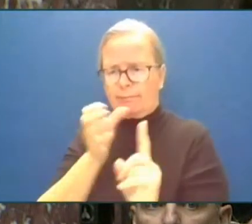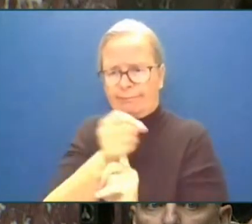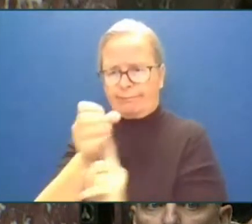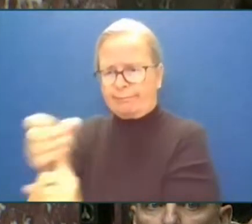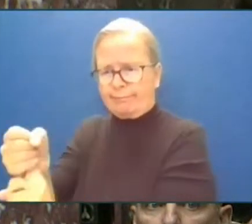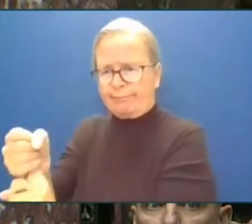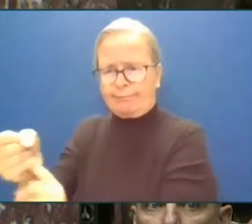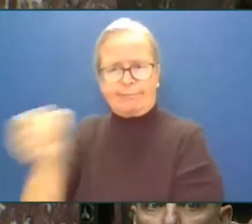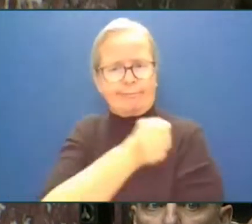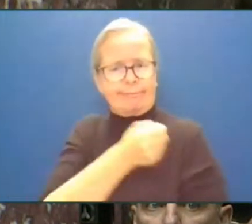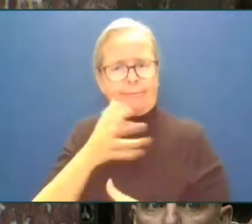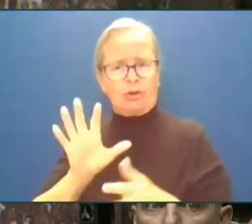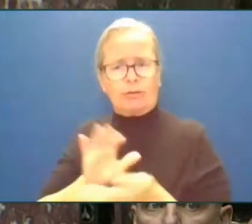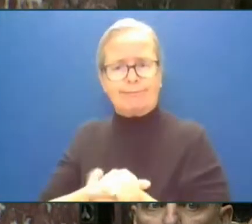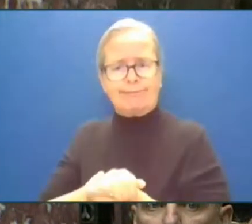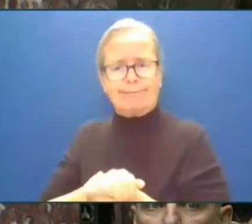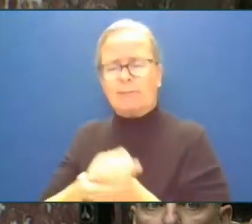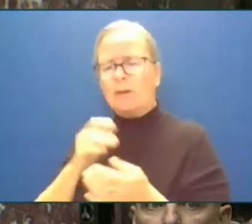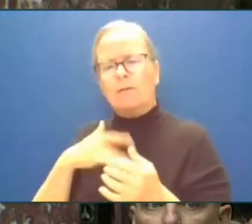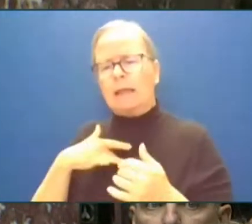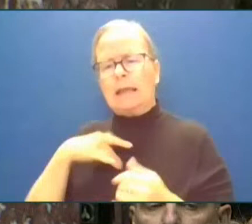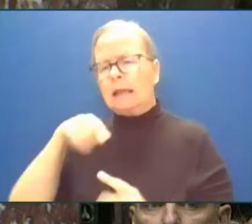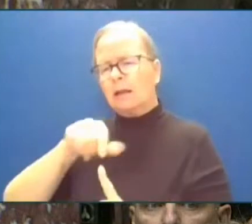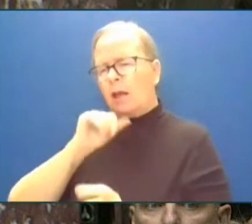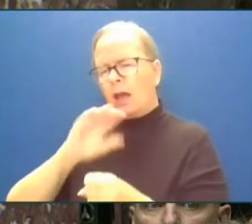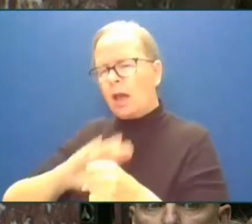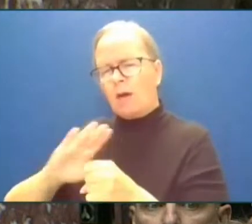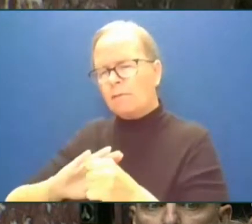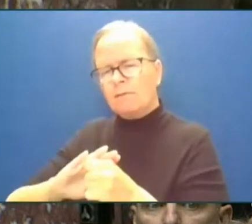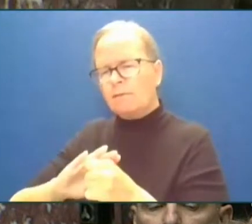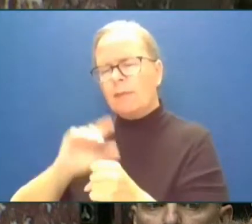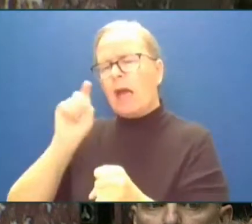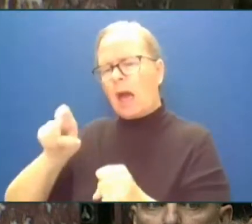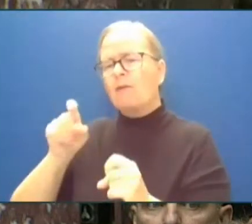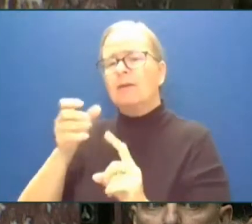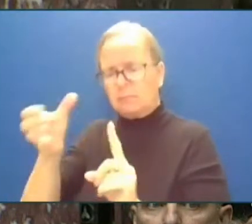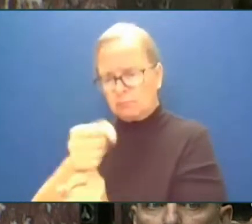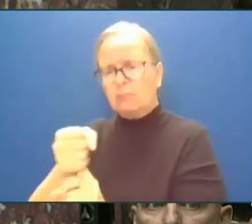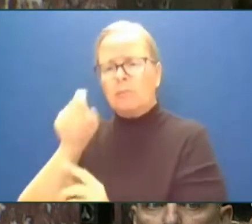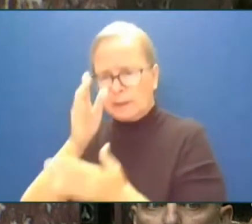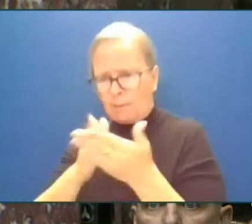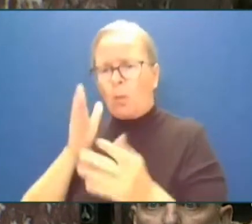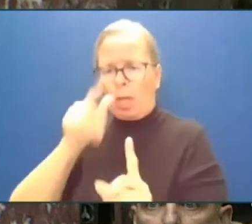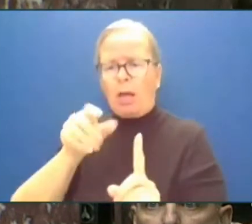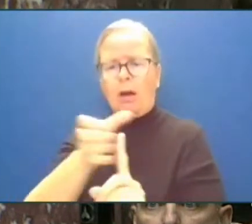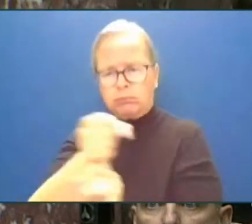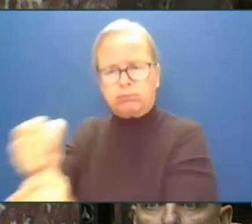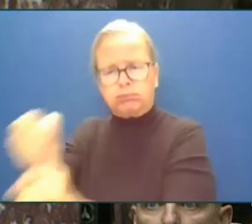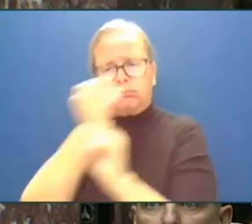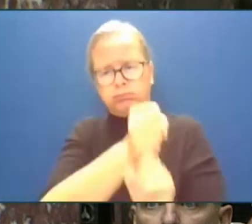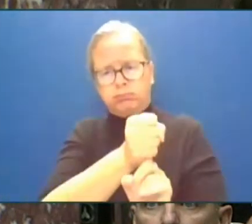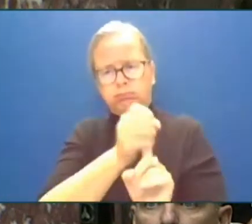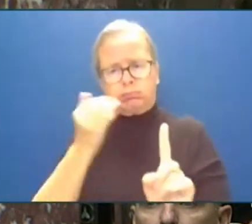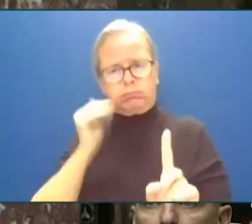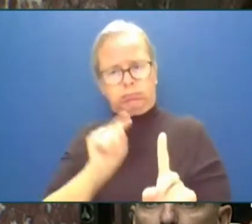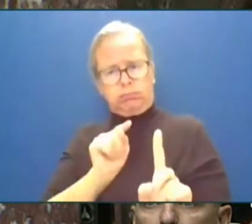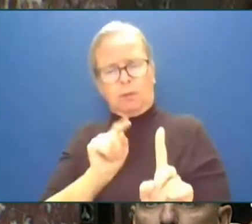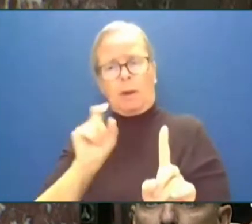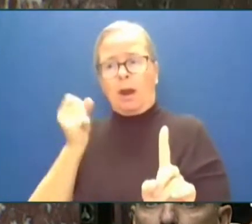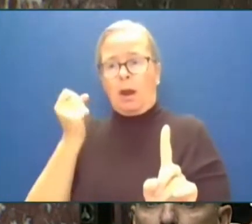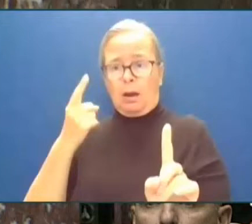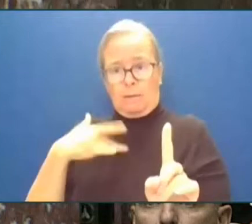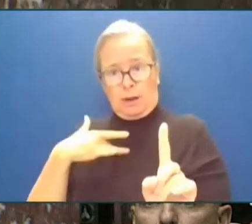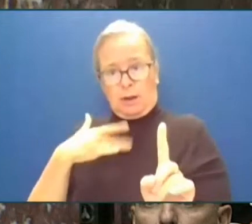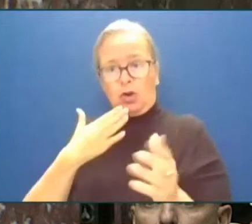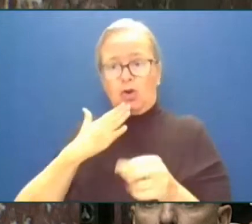It's a necessary part of the solution, but if the members opposite think that is the way we're going to address this